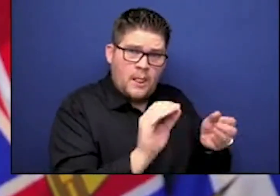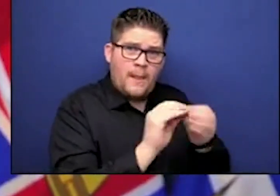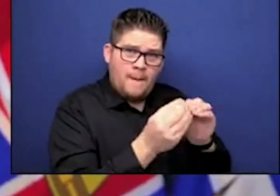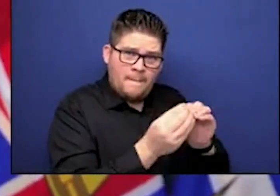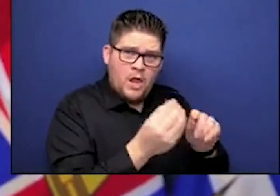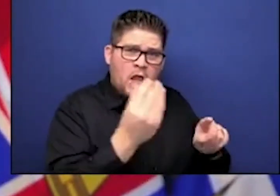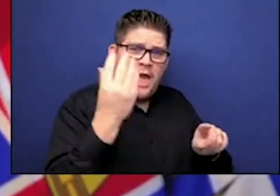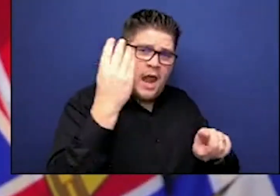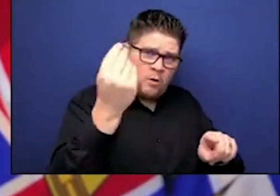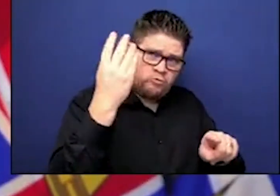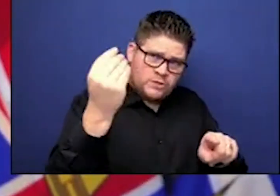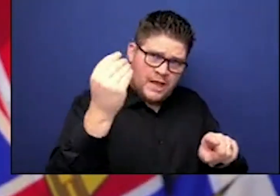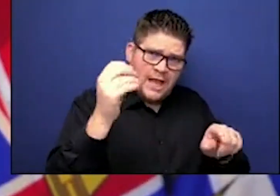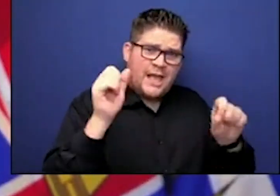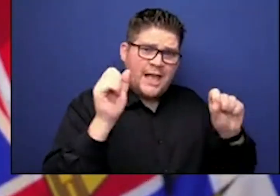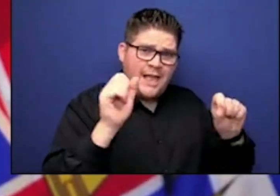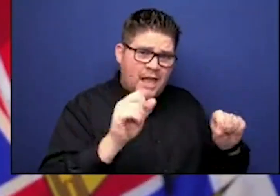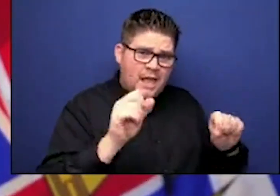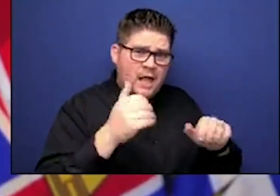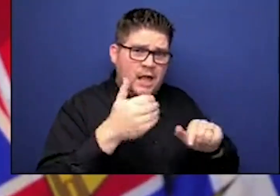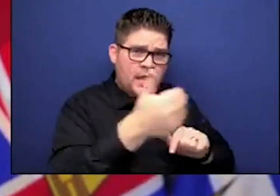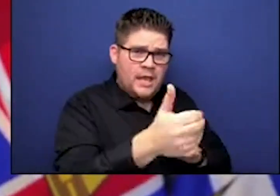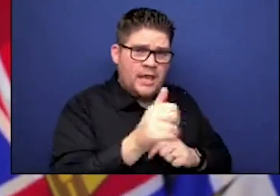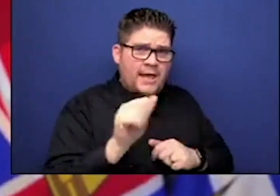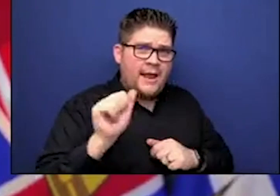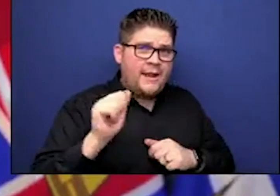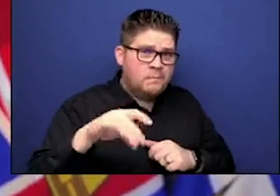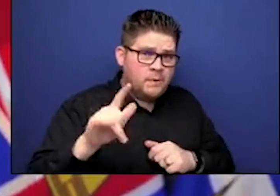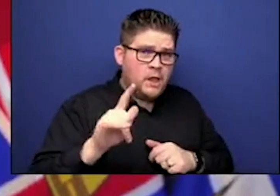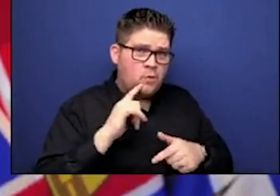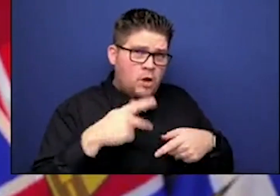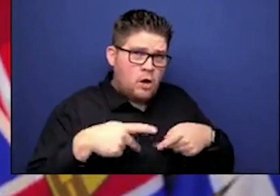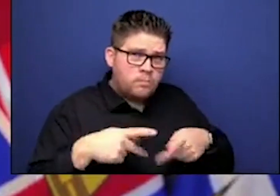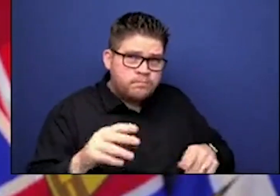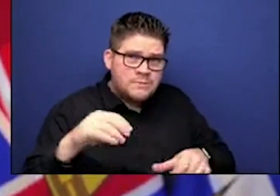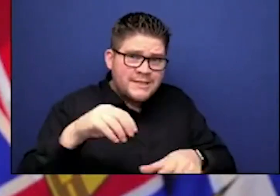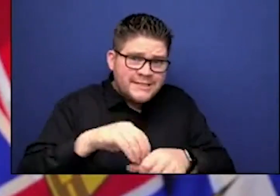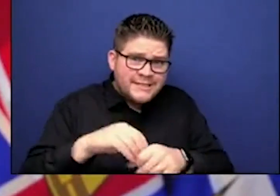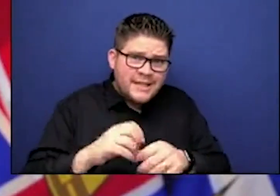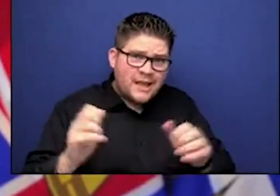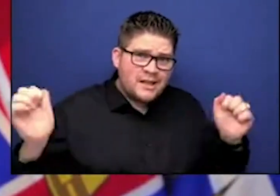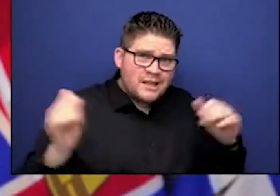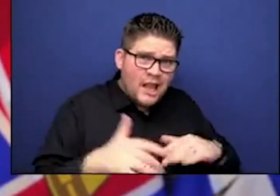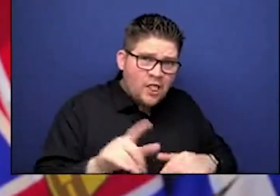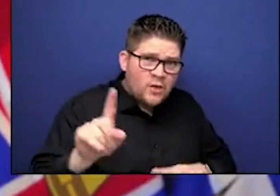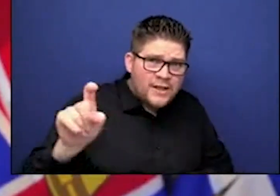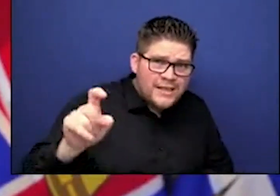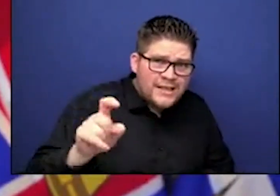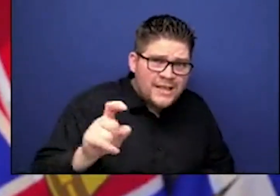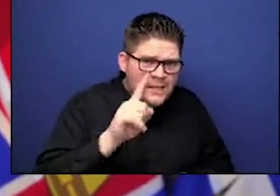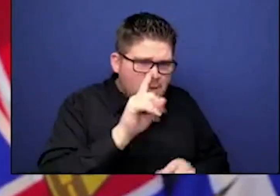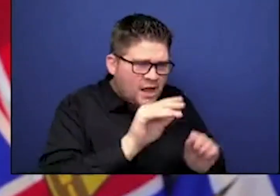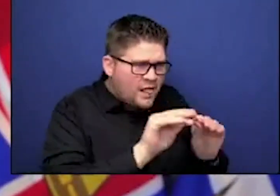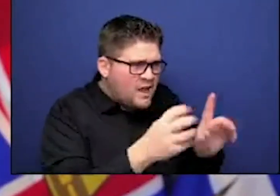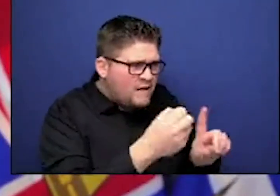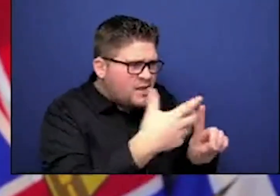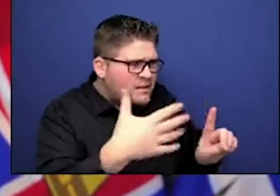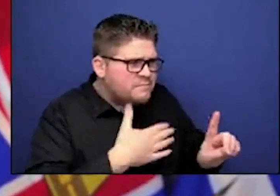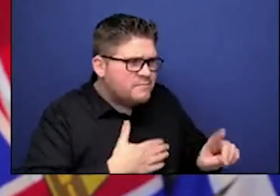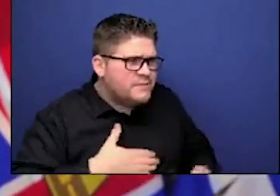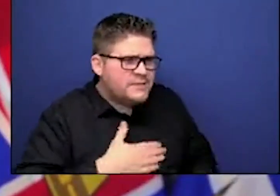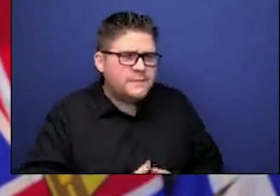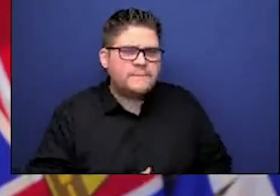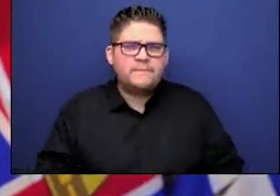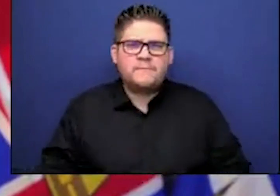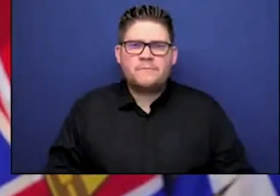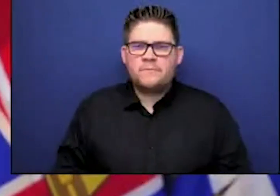you could just clarify what the timeline is. Yeah, so we are working with Rabbi Dome has